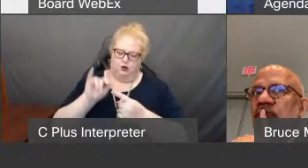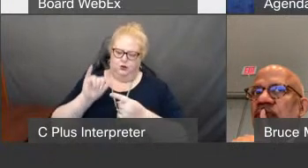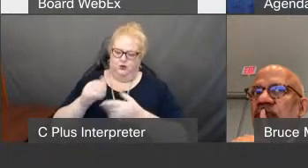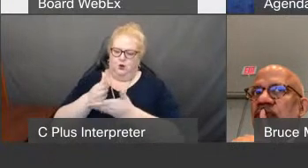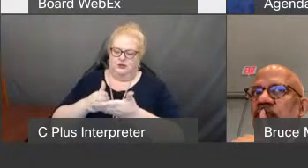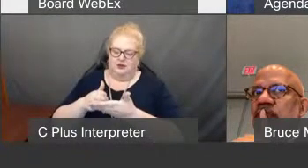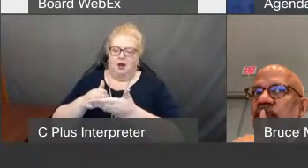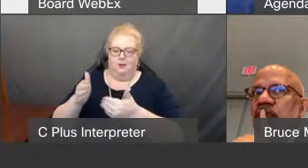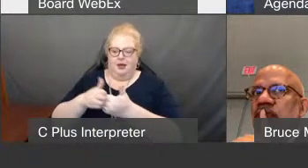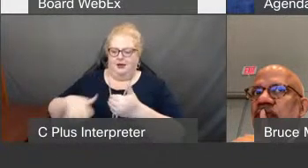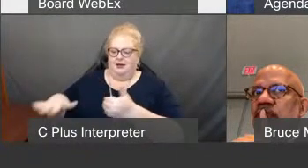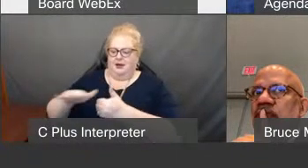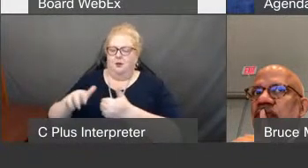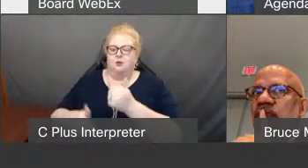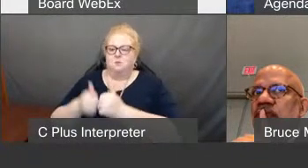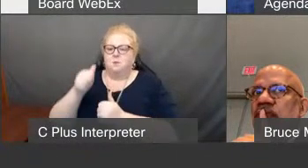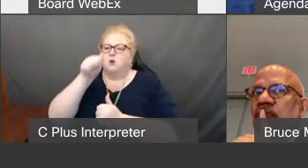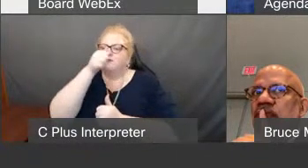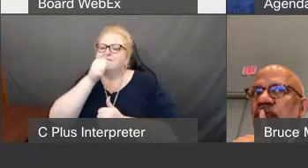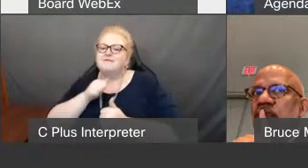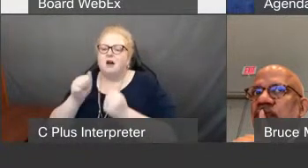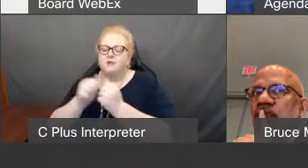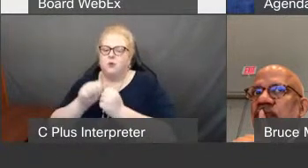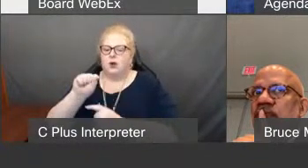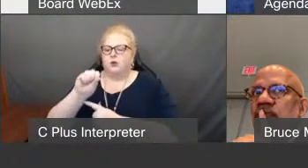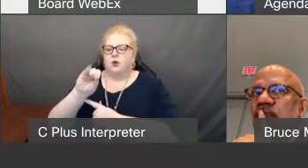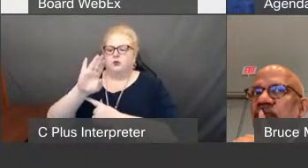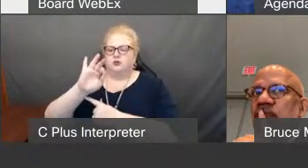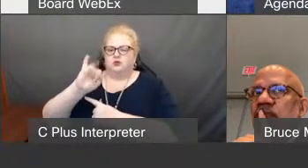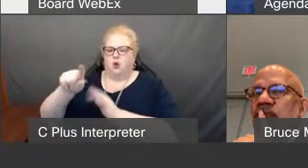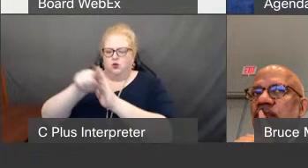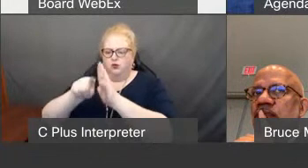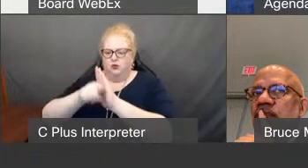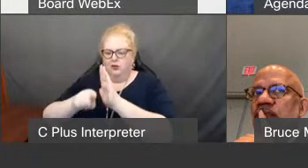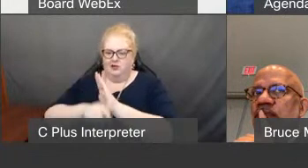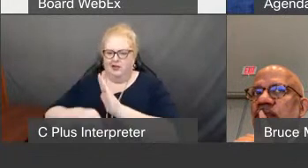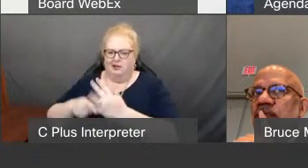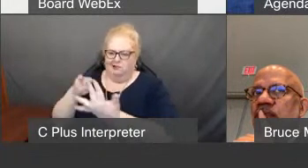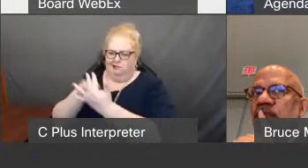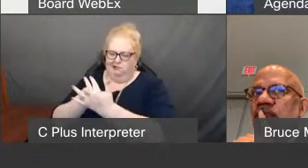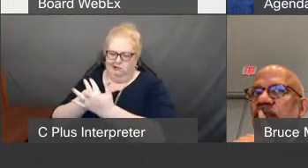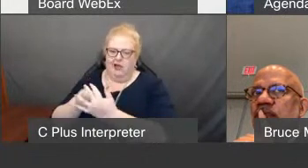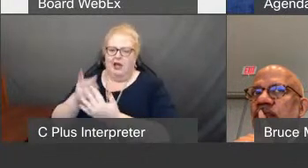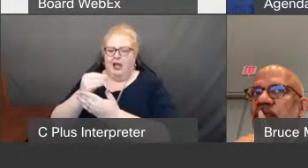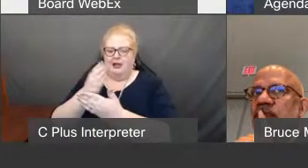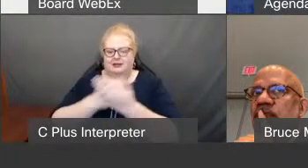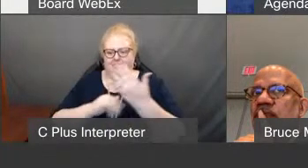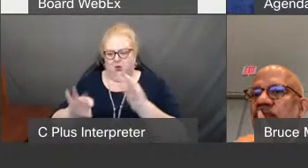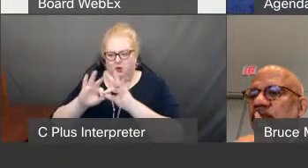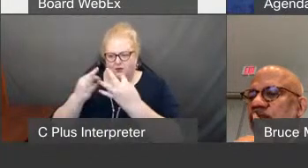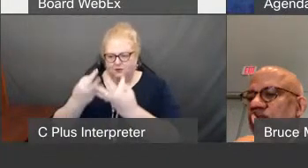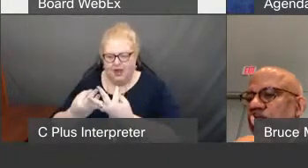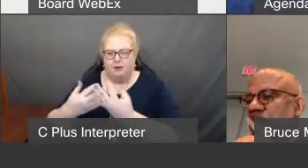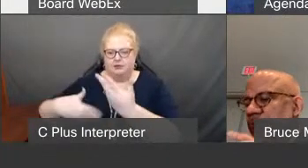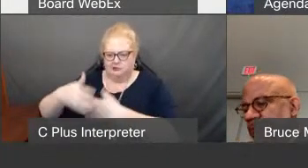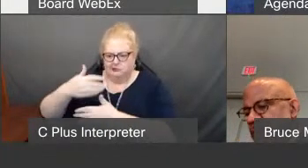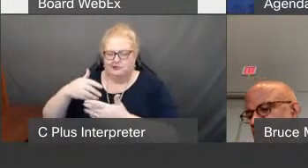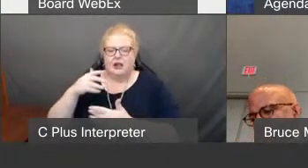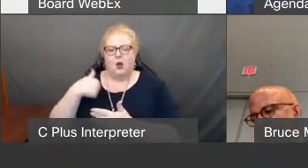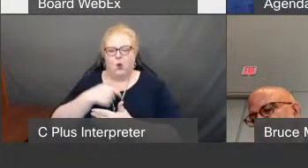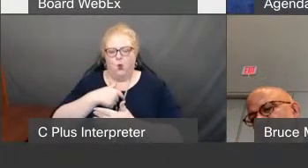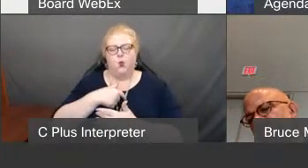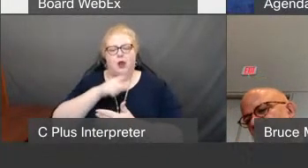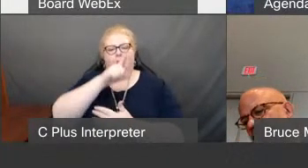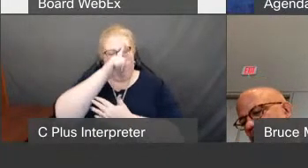suffering from most of the social ills. Some of the young people are suffering from most of the social ills, and some of the families. So I think from that respect, we